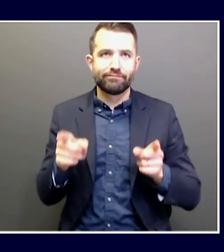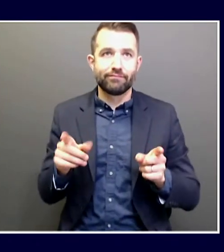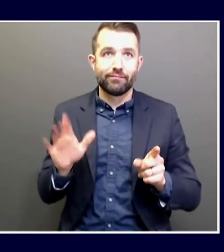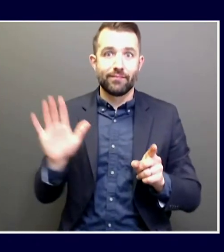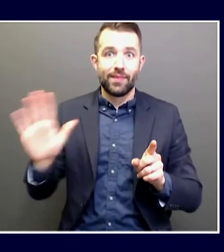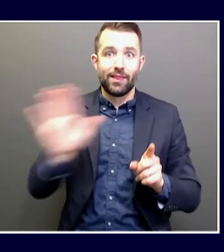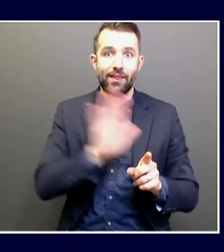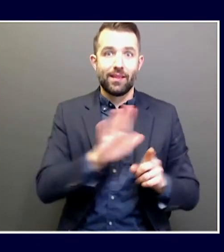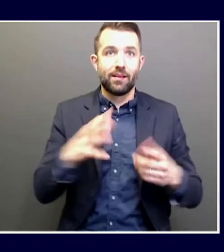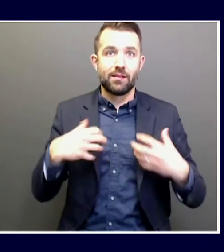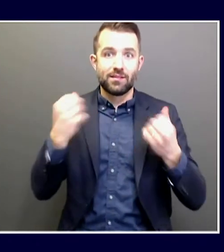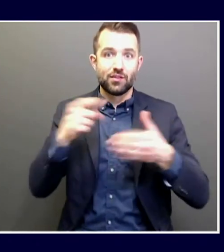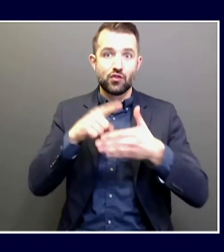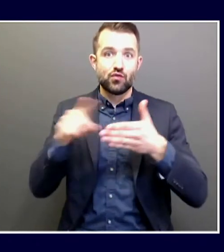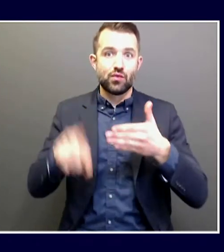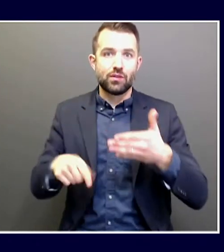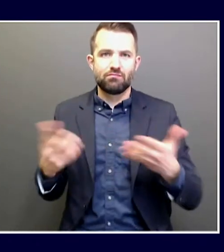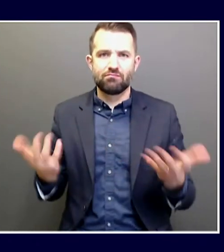vaccinated and not boosted?